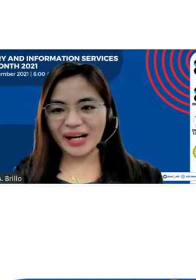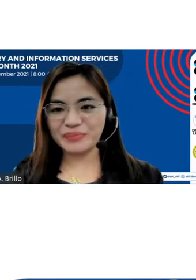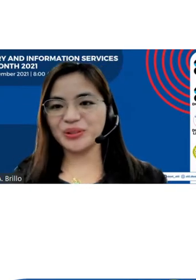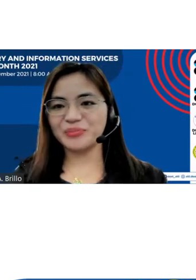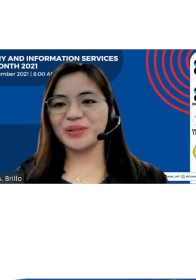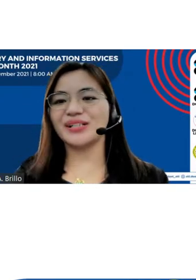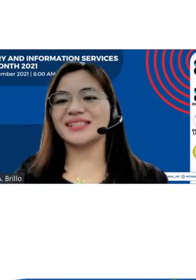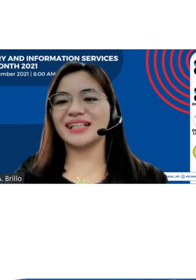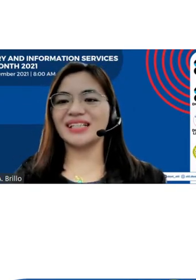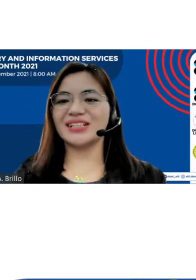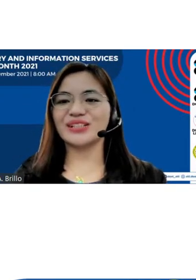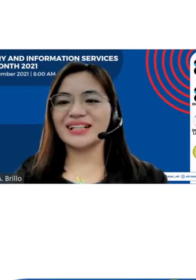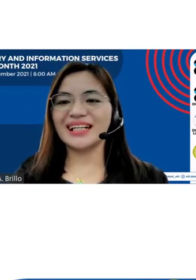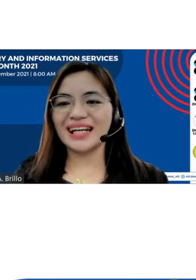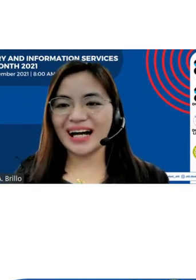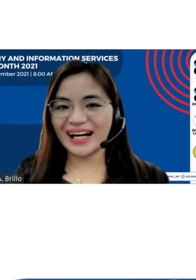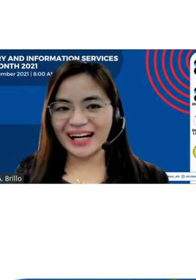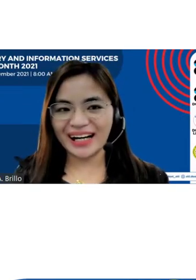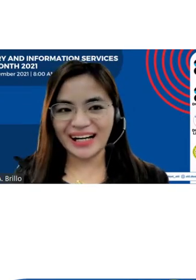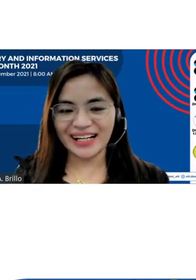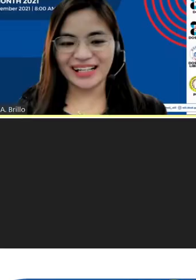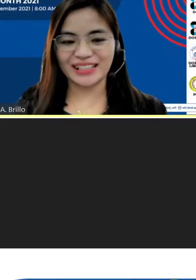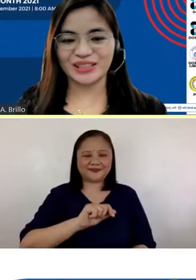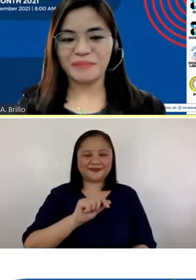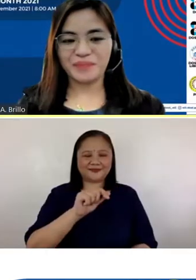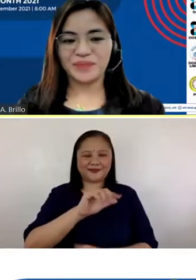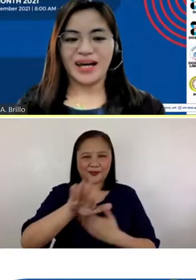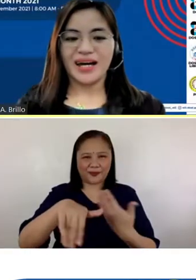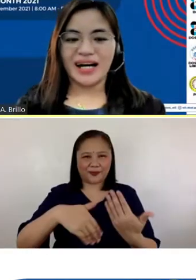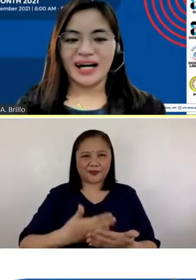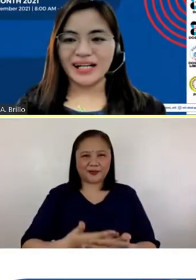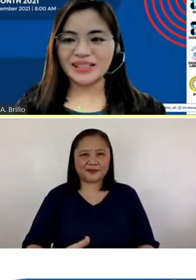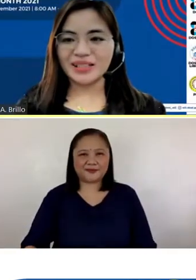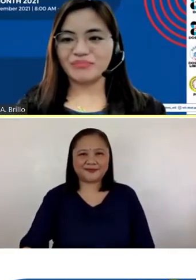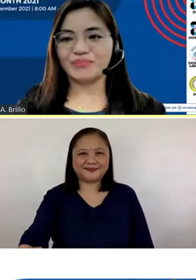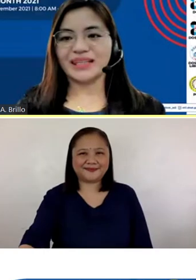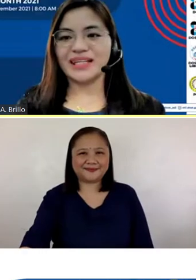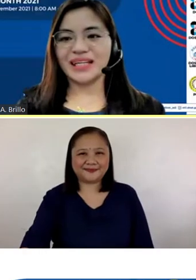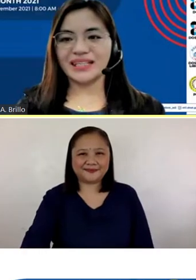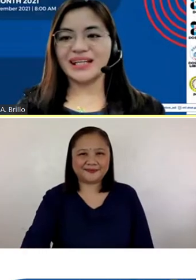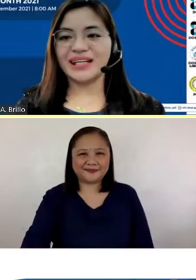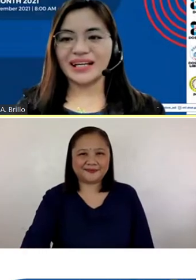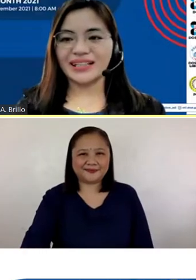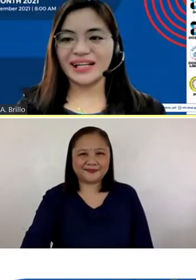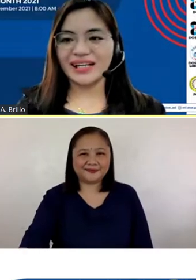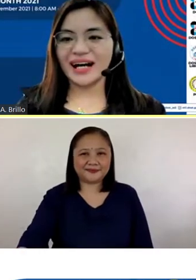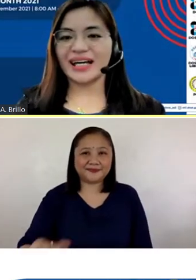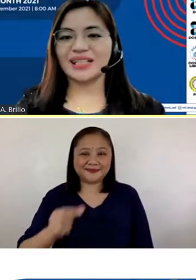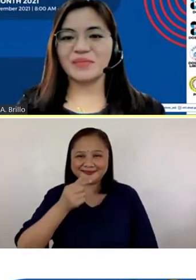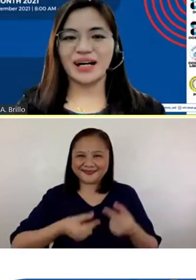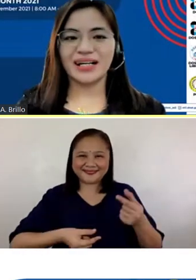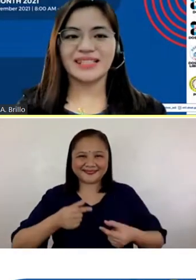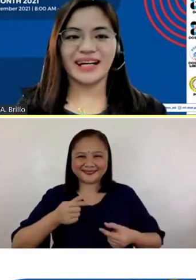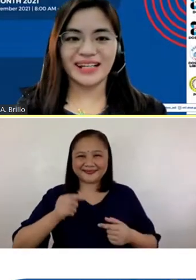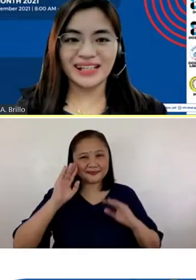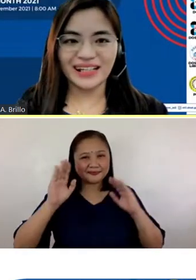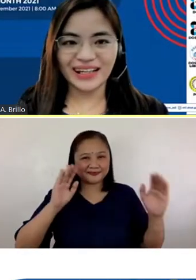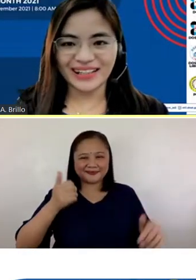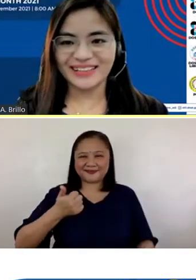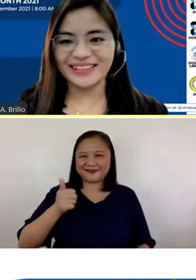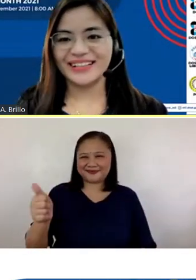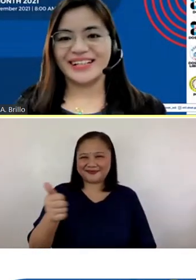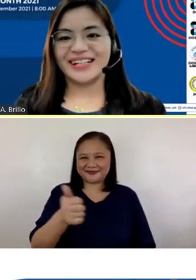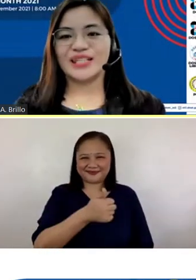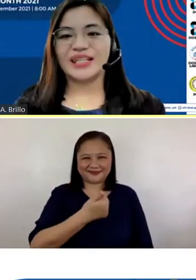magandang hapon po sa inyong lahat. At batiin din natin ang ating mga